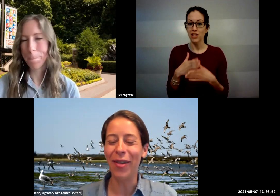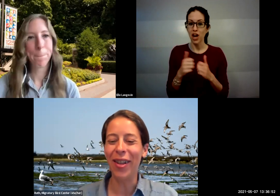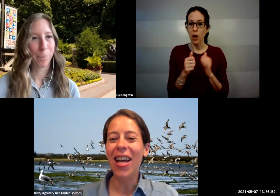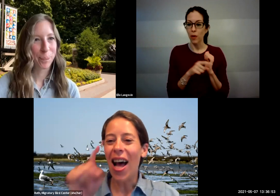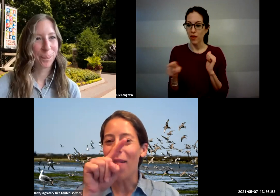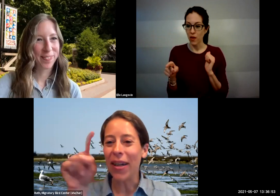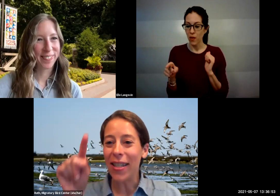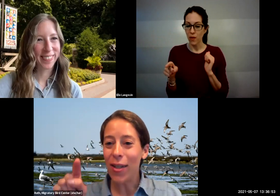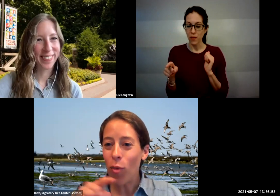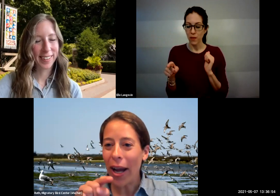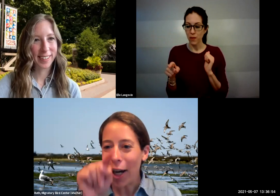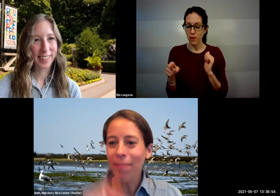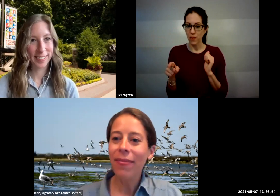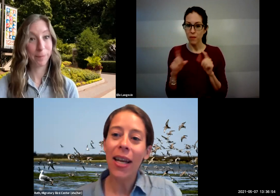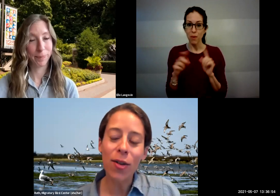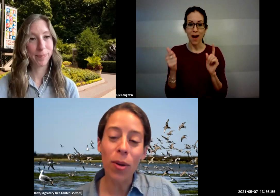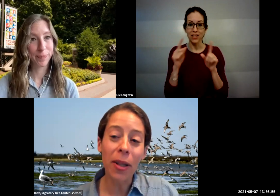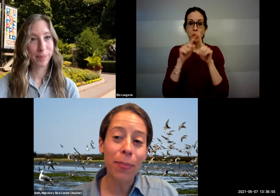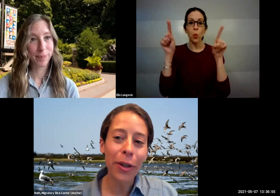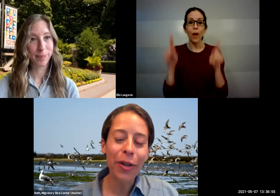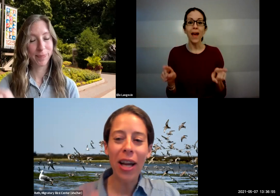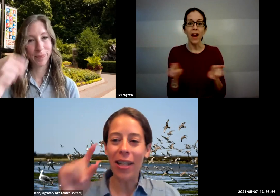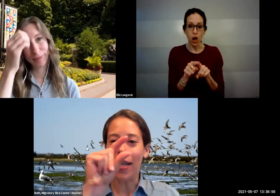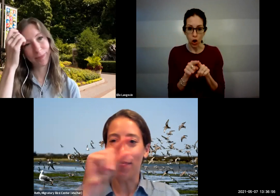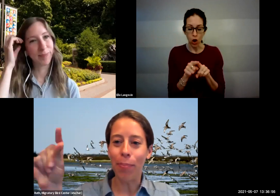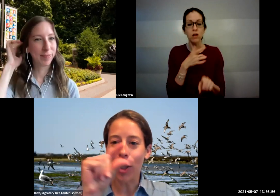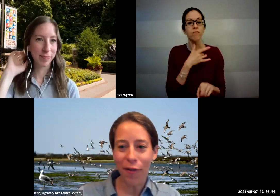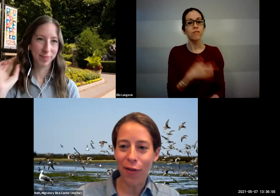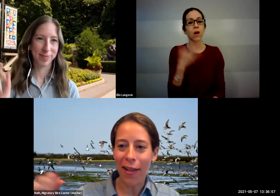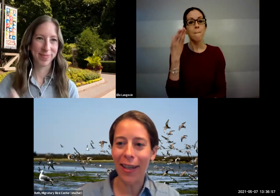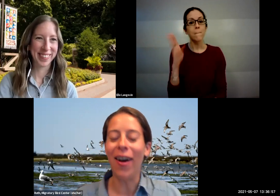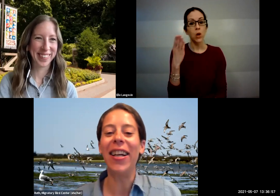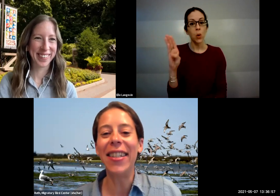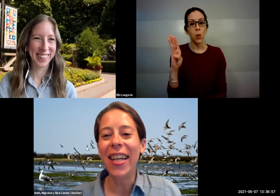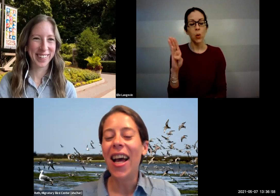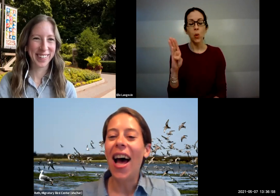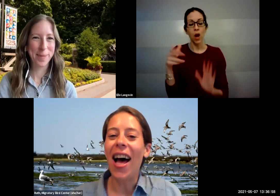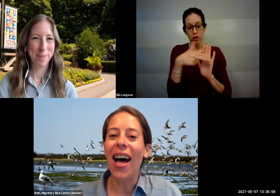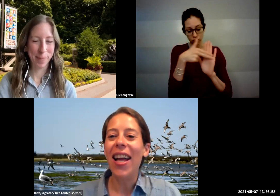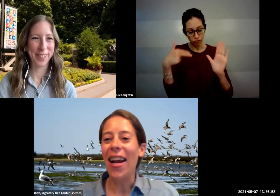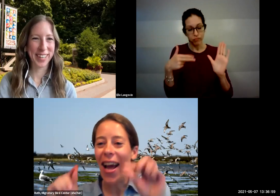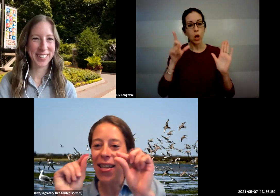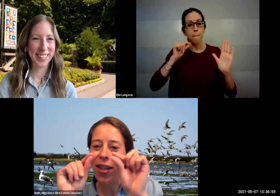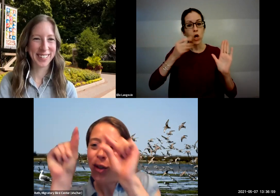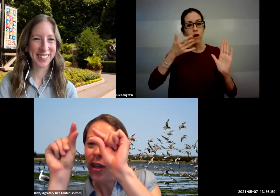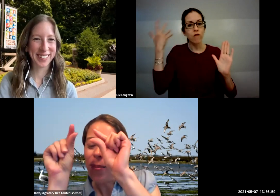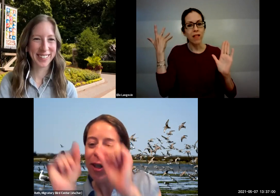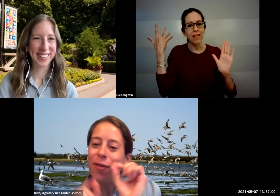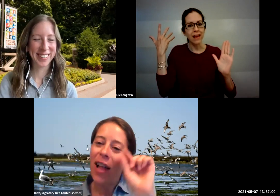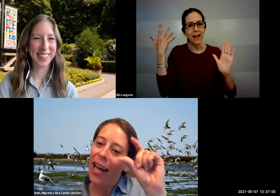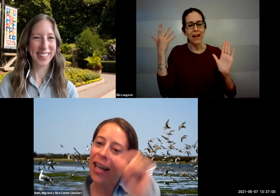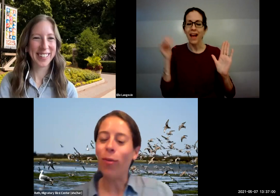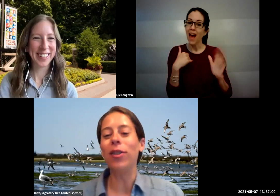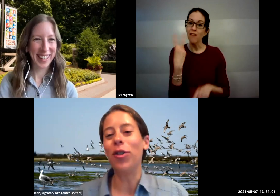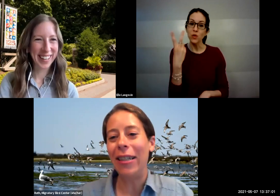shows the symbol, but it's a square. It's normally blue and it says bird friendly on it. And it has 2 little